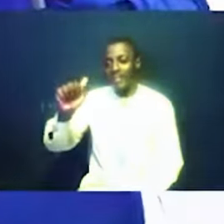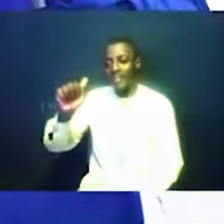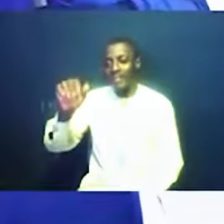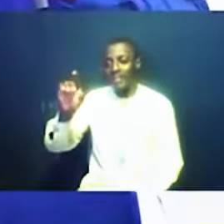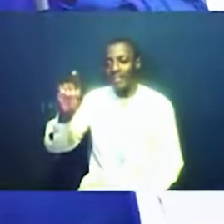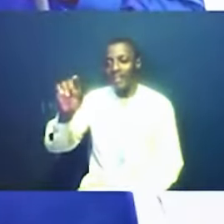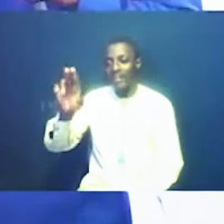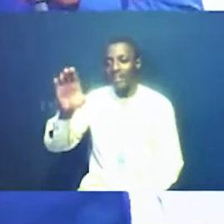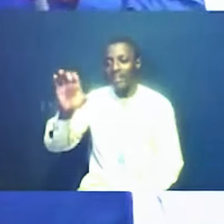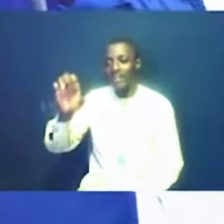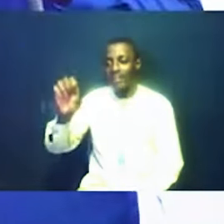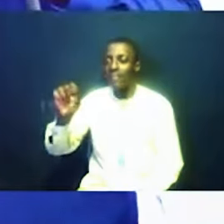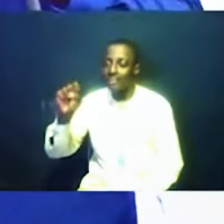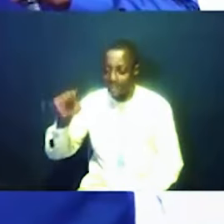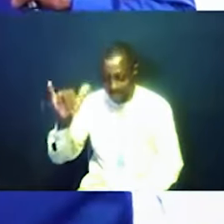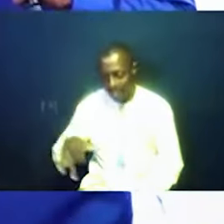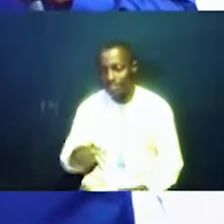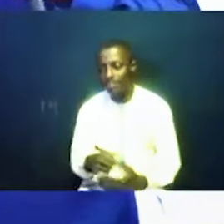Sadducees.